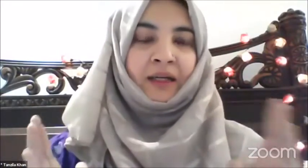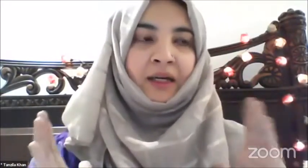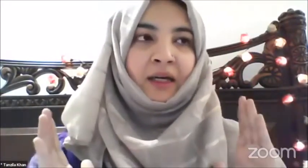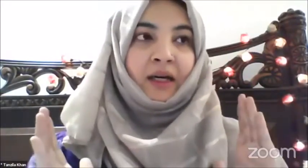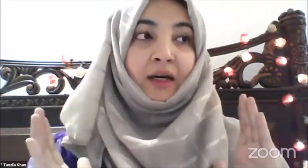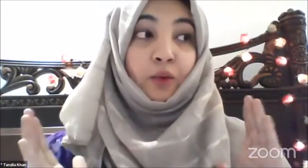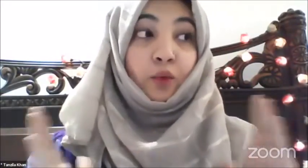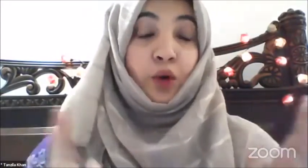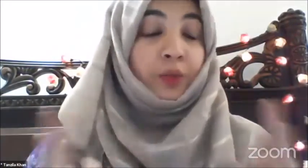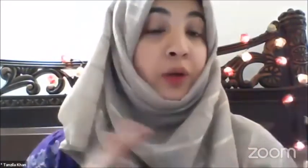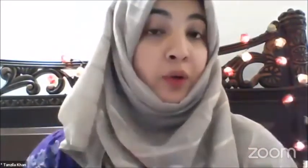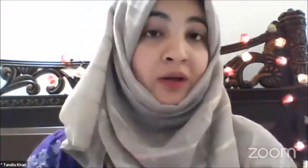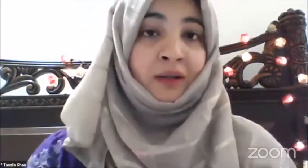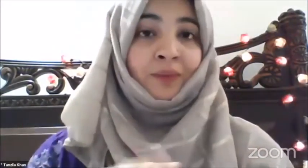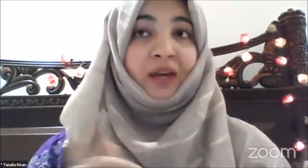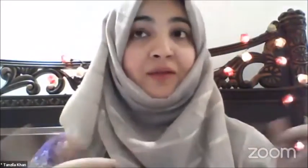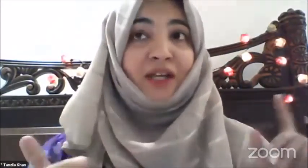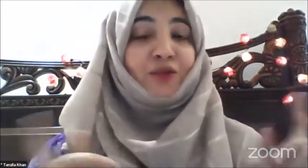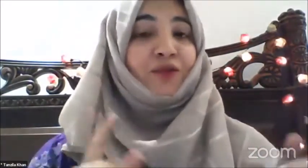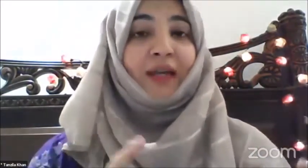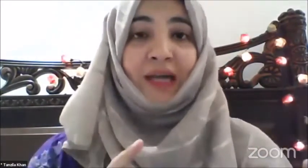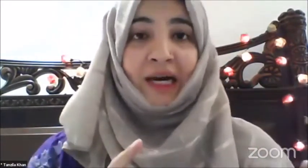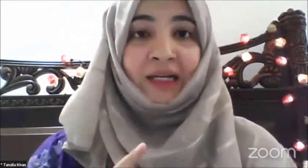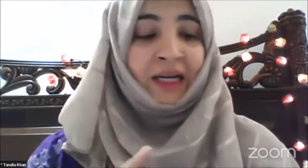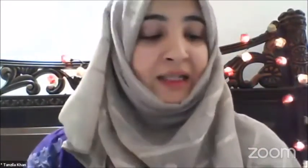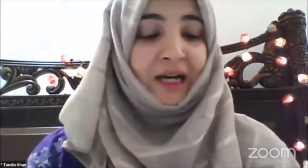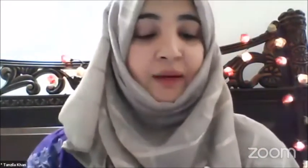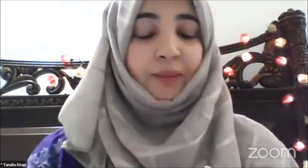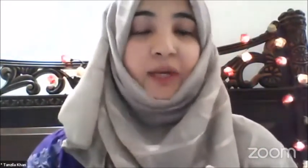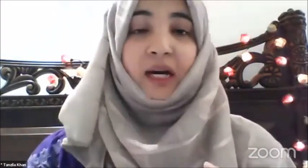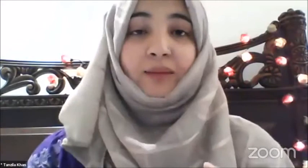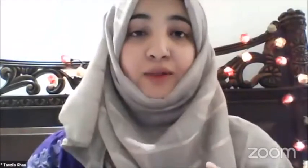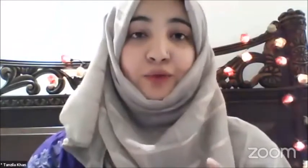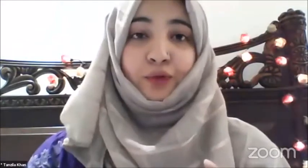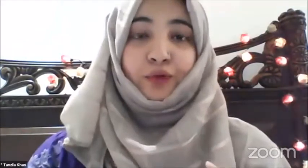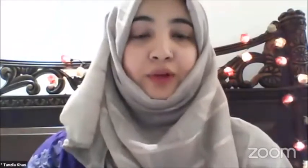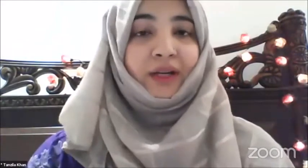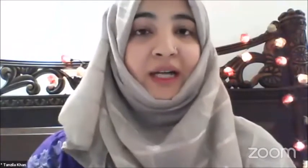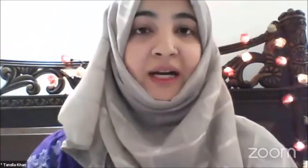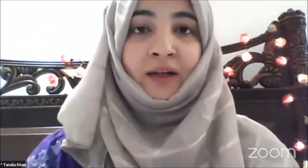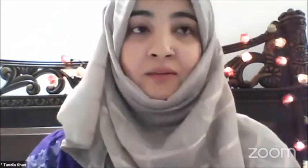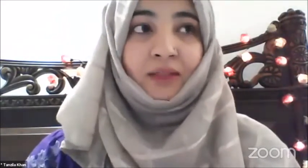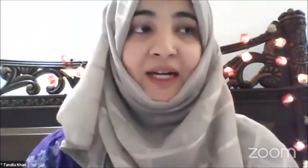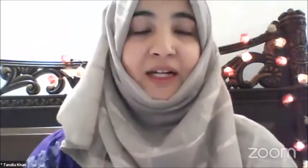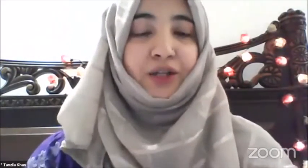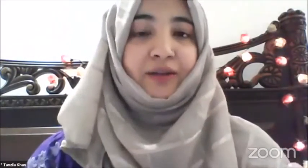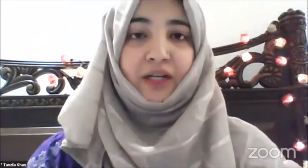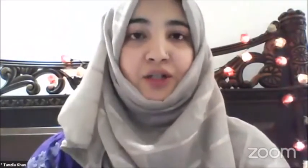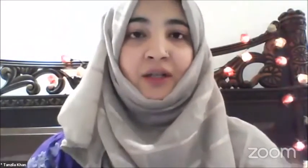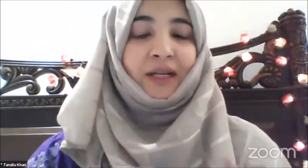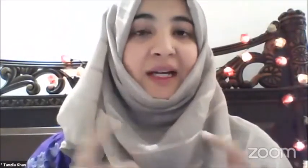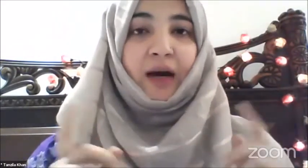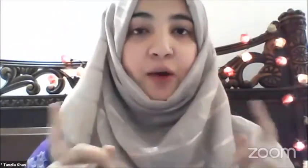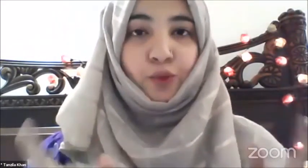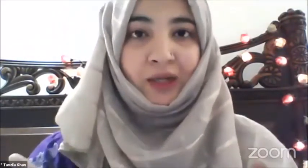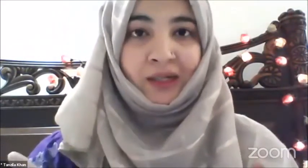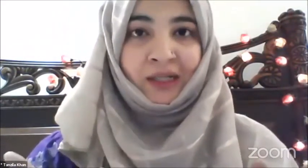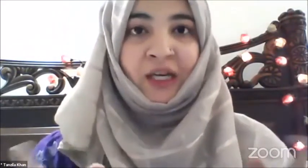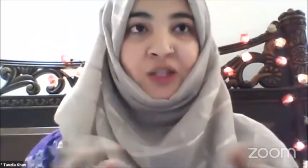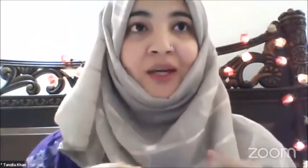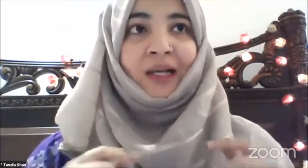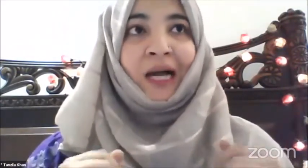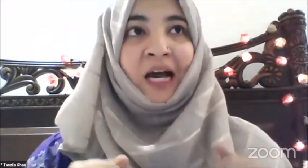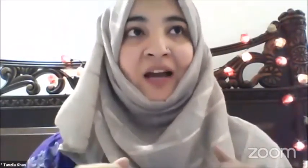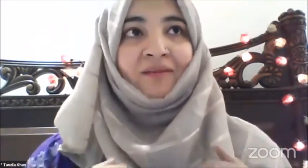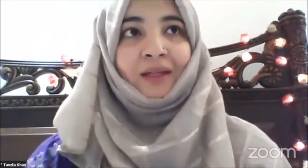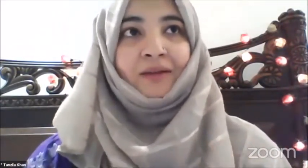understand what will work. And once you find that, that becomes a fruit for the entire generation, the entire world.